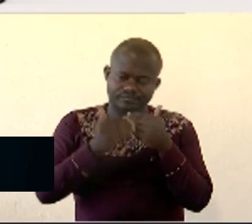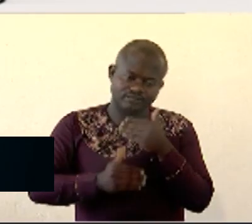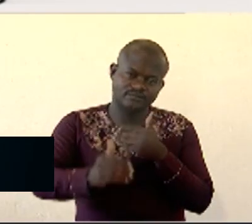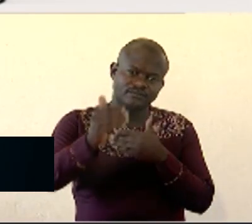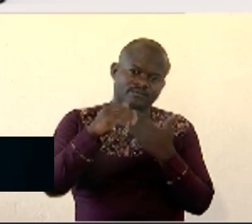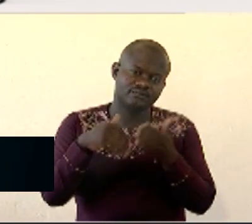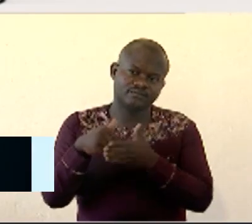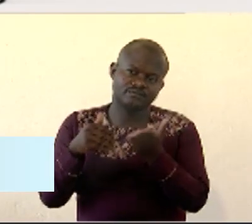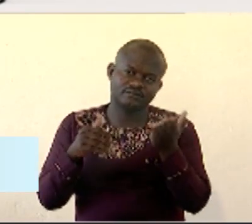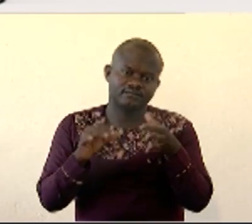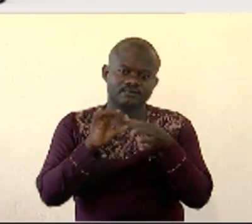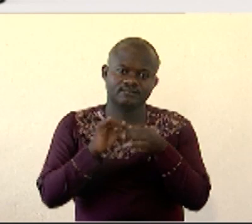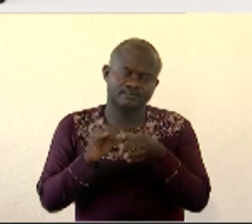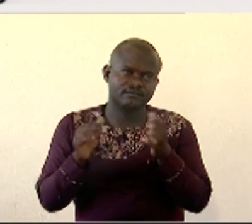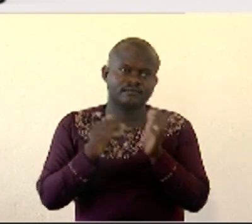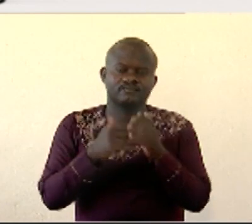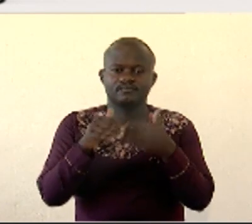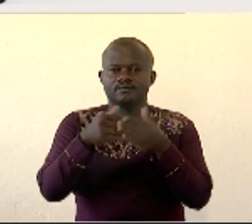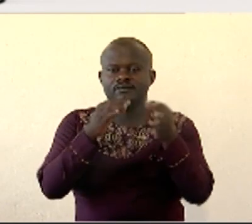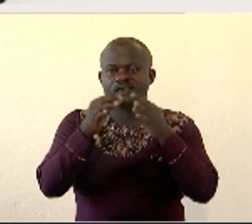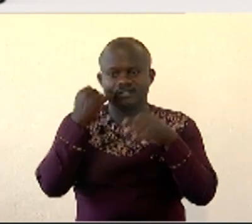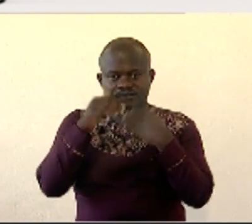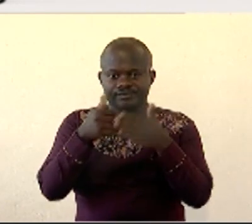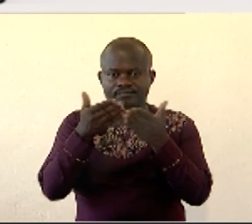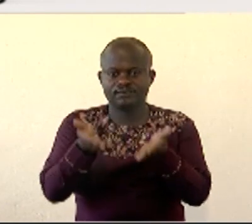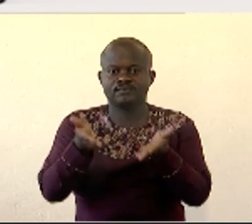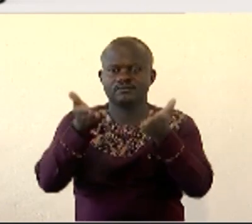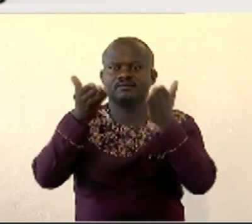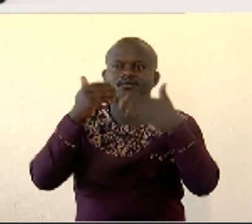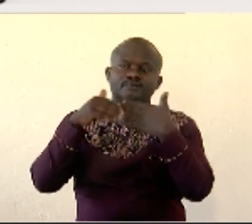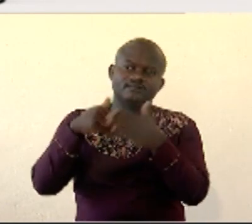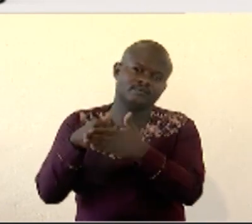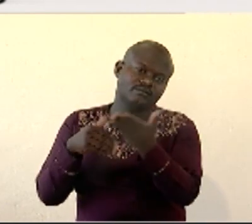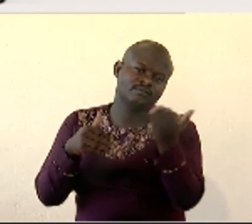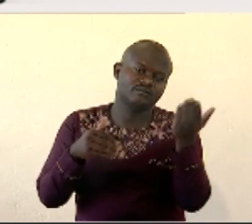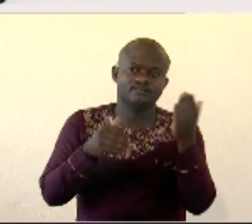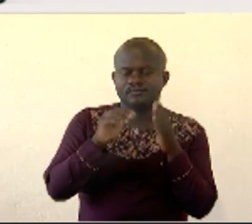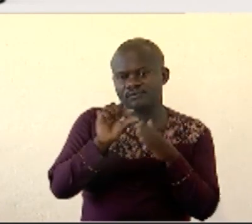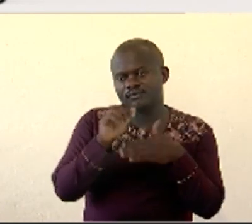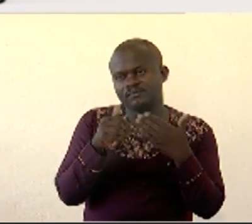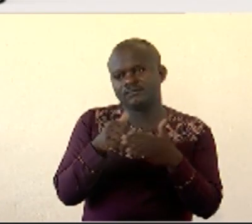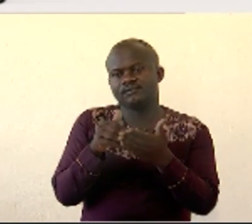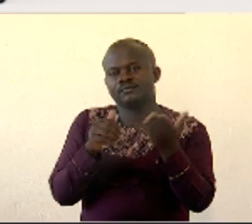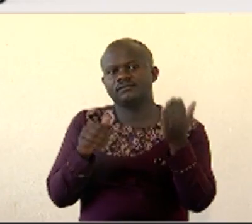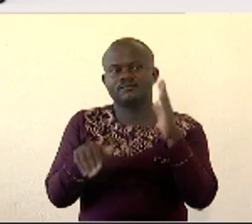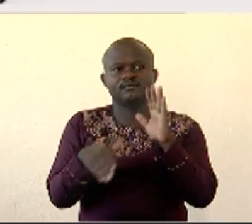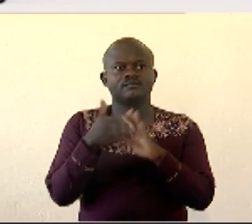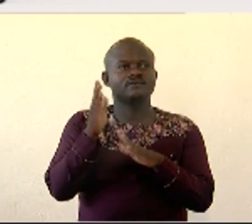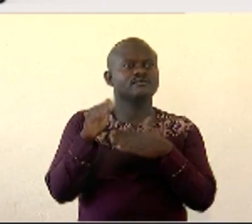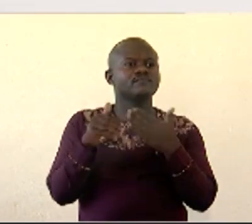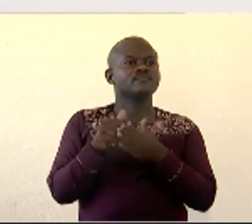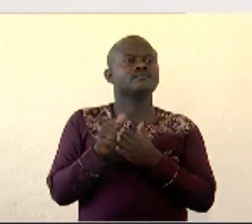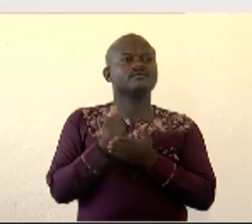the adaptations I mentioned. Leaf is broad, most leaves are thin. The thinner the leaf, the faster the rate of